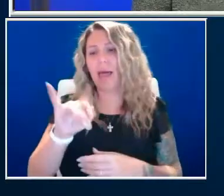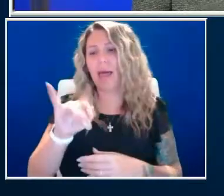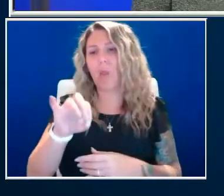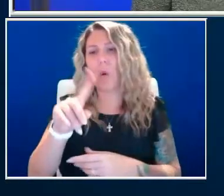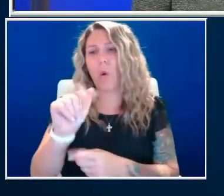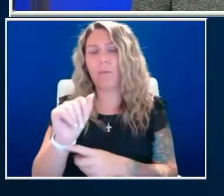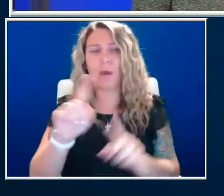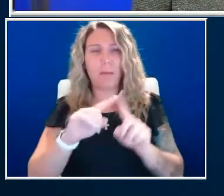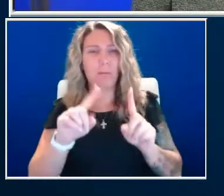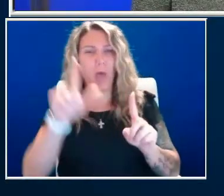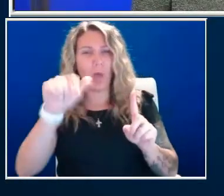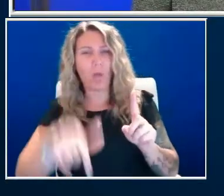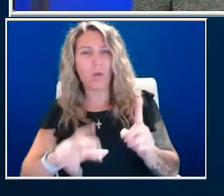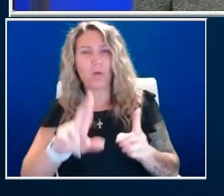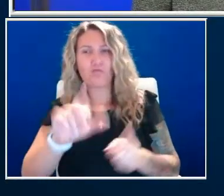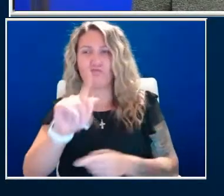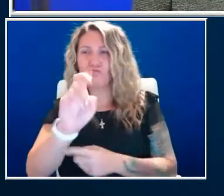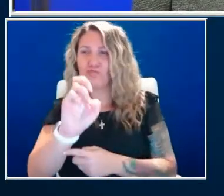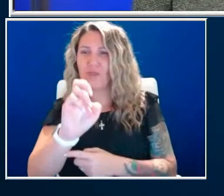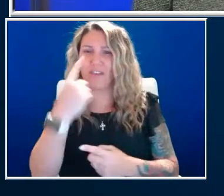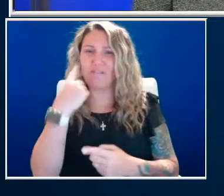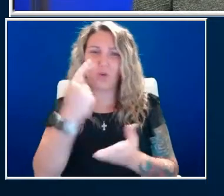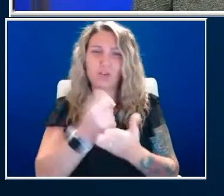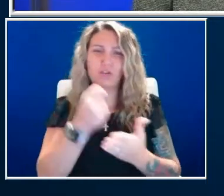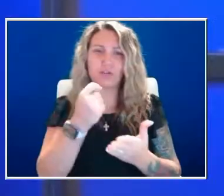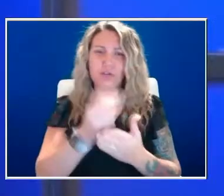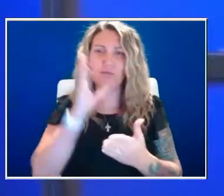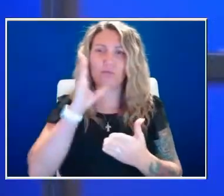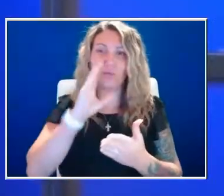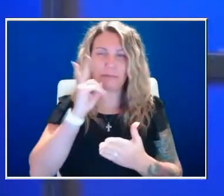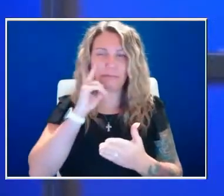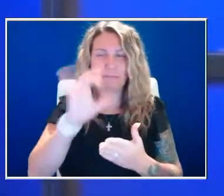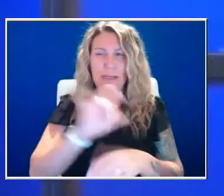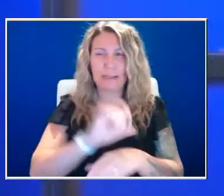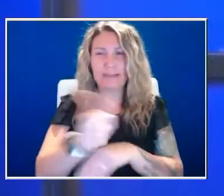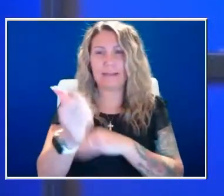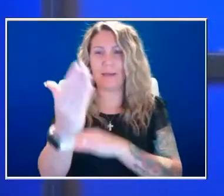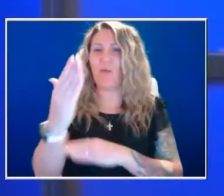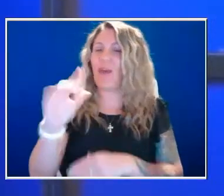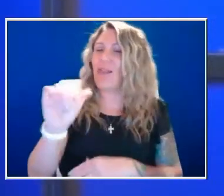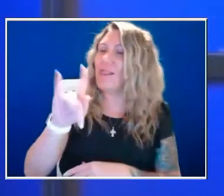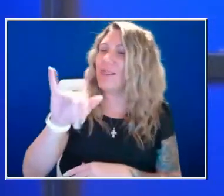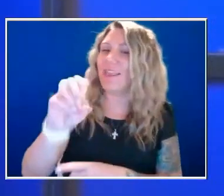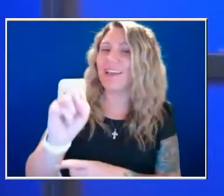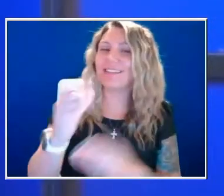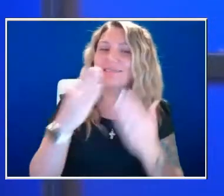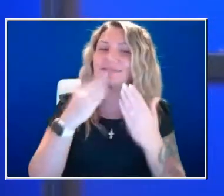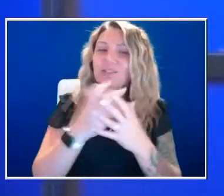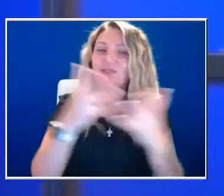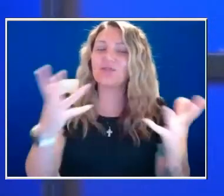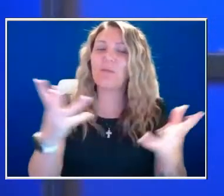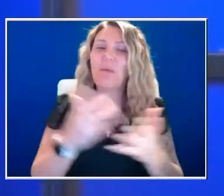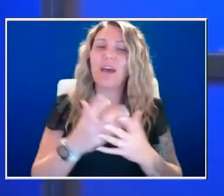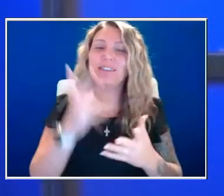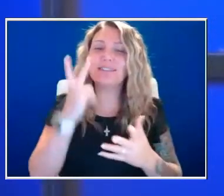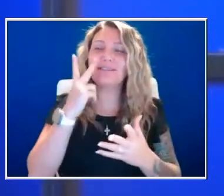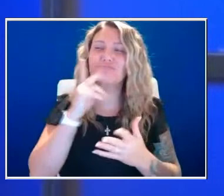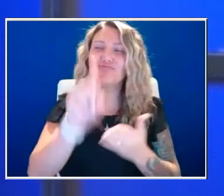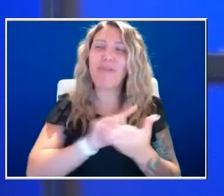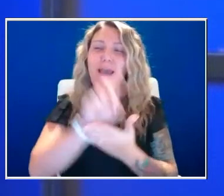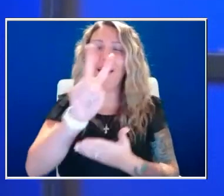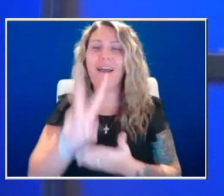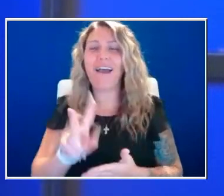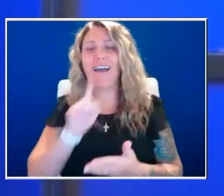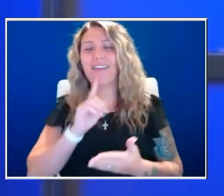We're going to explore that as well coming up at 10 a.m. That's going to be a great episode. Alexis, thank you so much. We'll see you here in about an hour and a half. Thank you so much for being with us today.